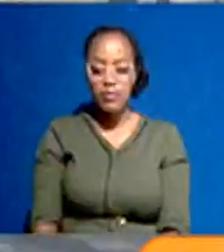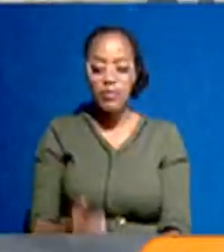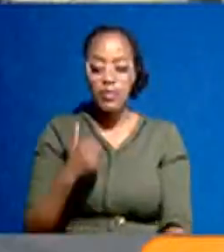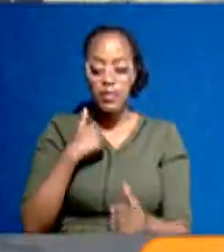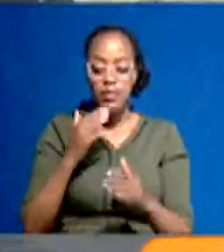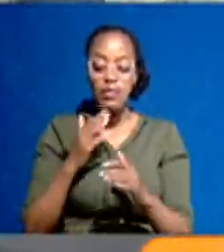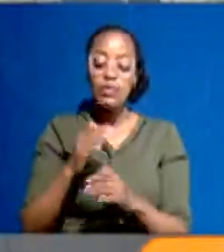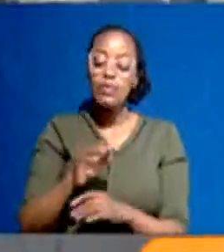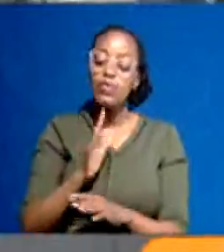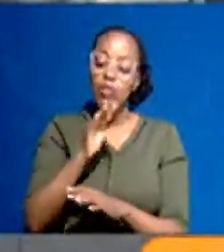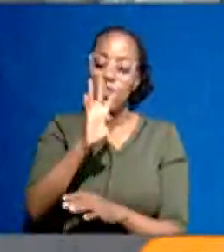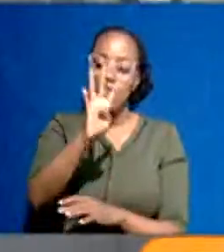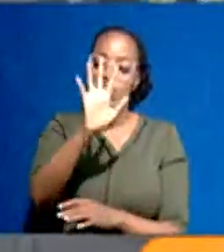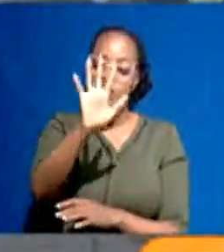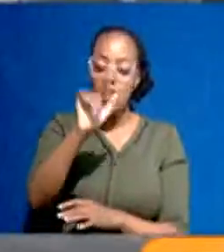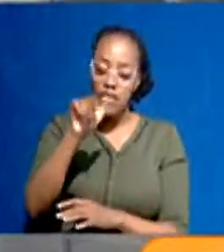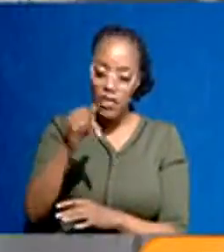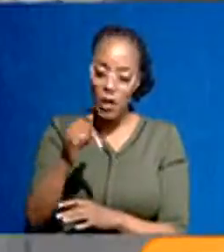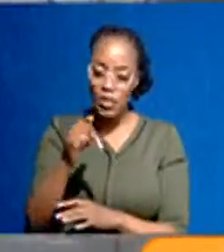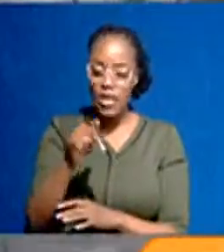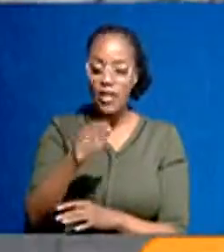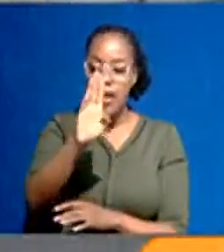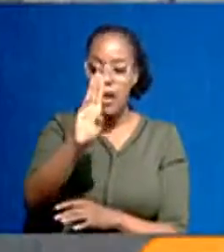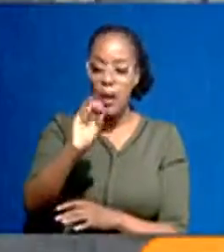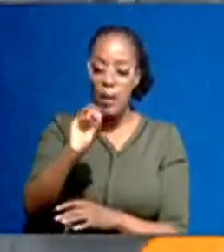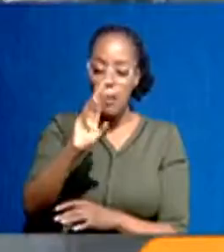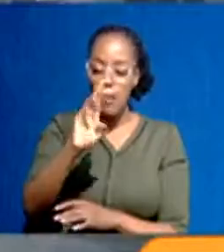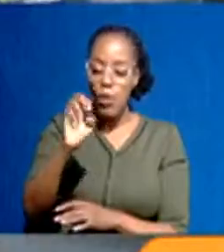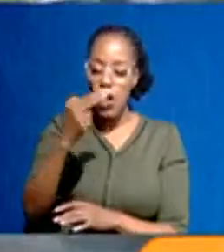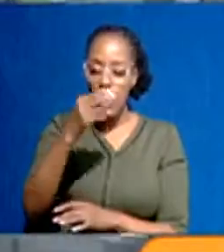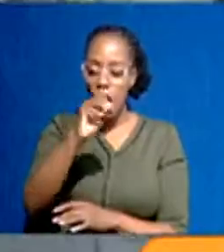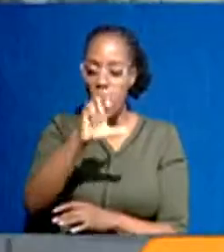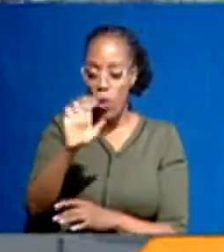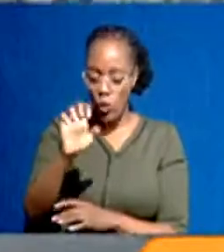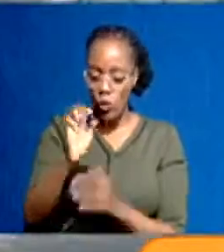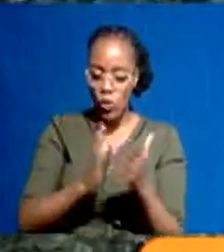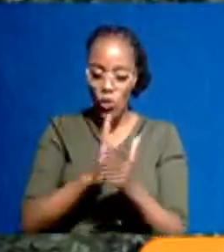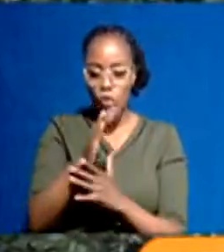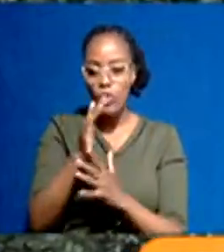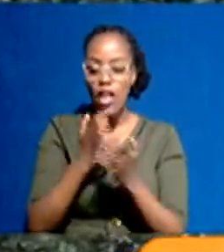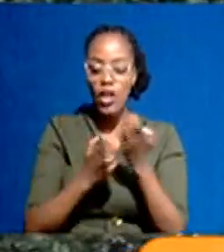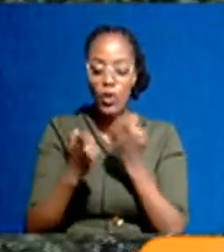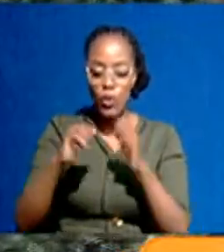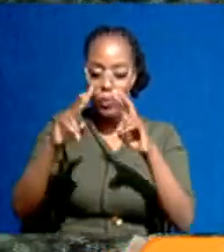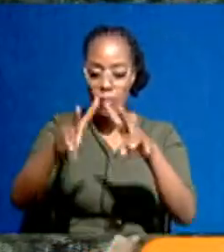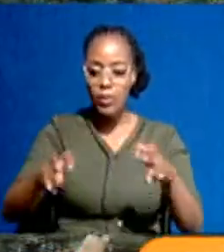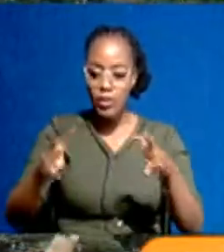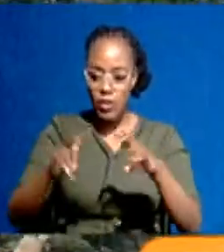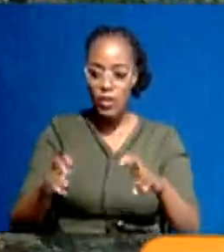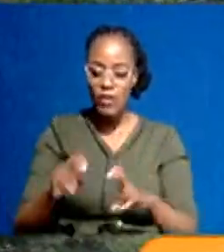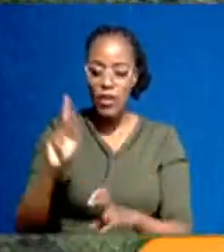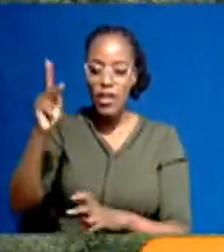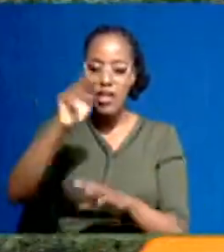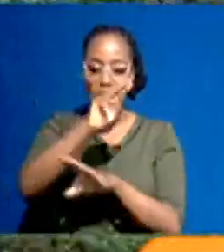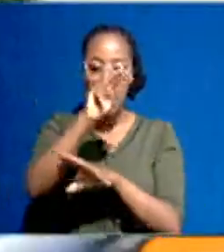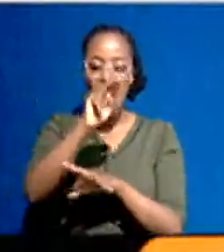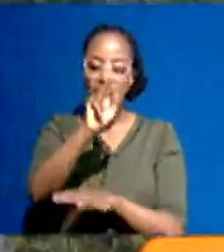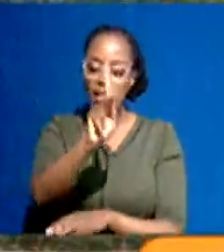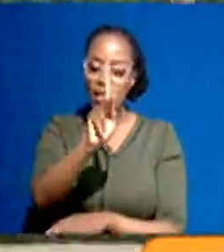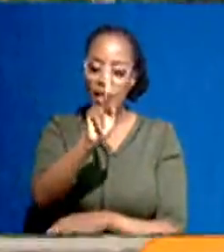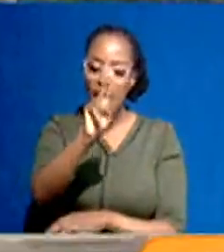Over 45,000 boreholes in Kenya, according to the Economic Survey 2023 by the Kenya National Bureau